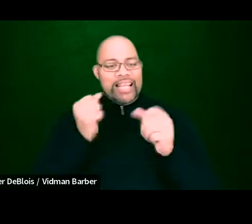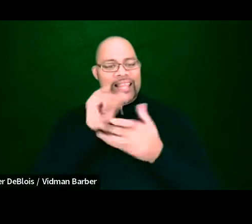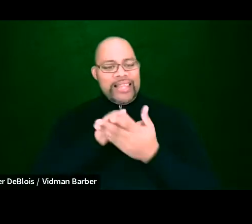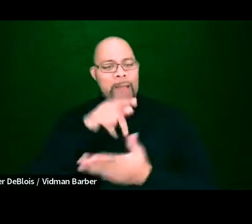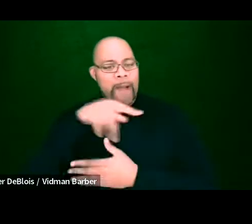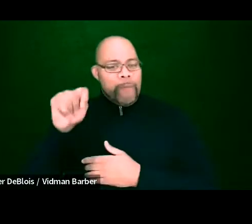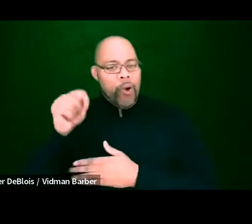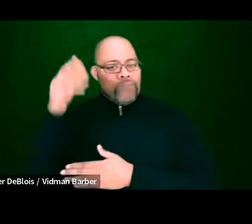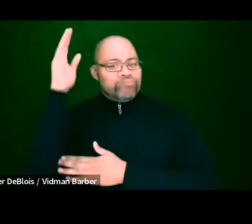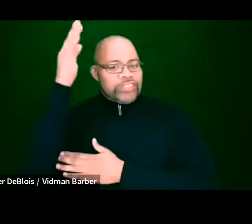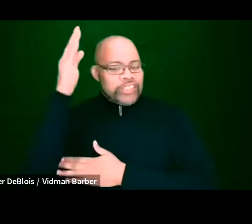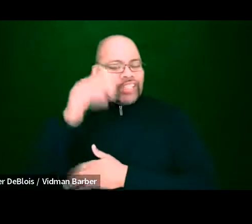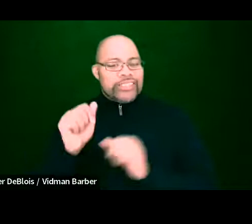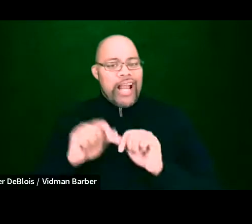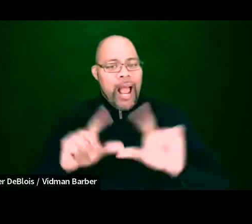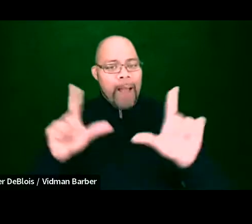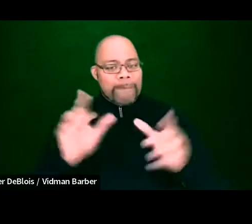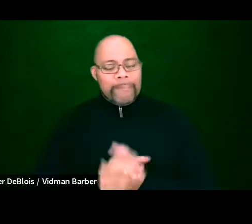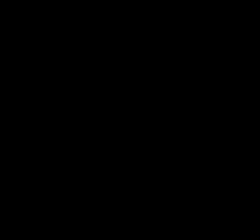PowerPoint presentation up.